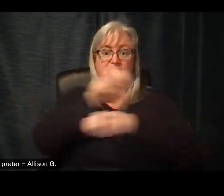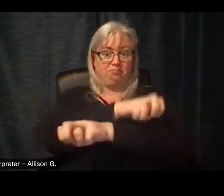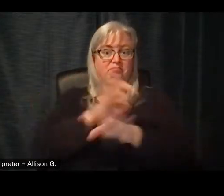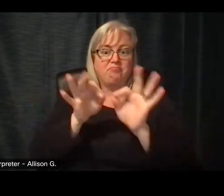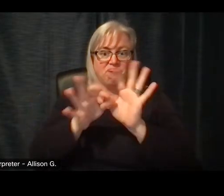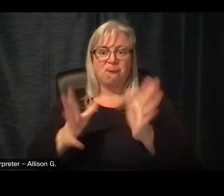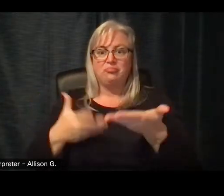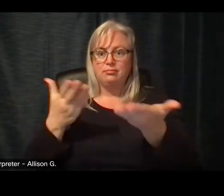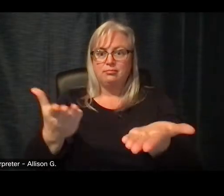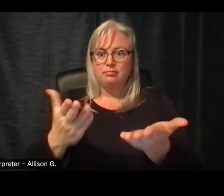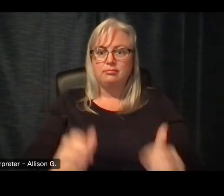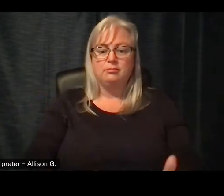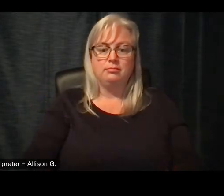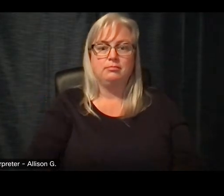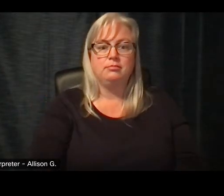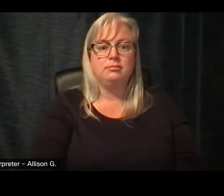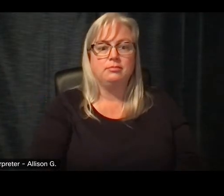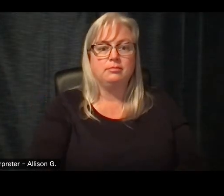And